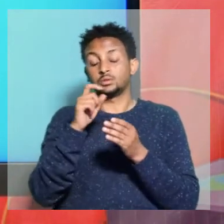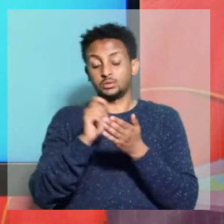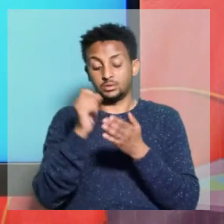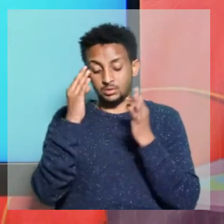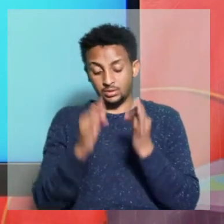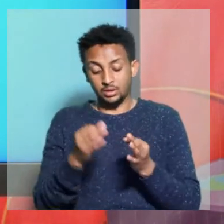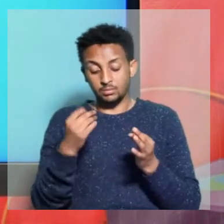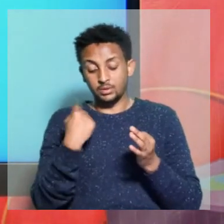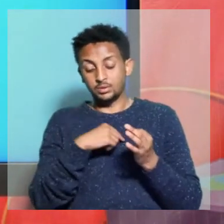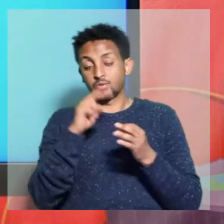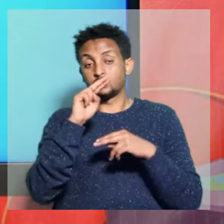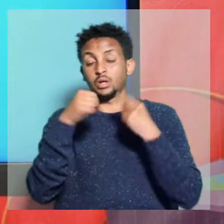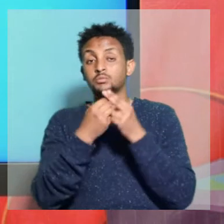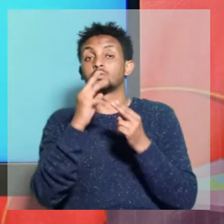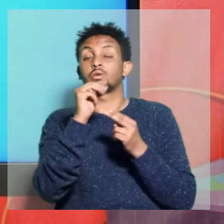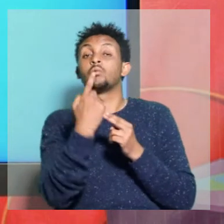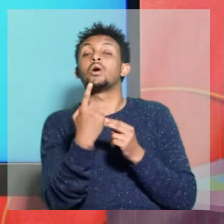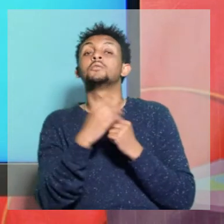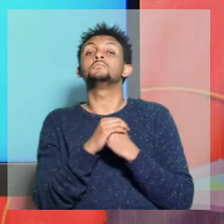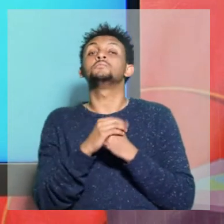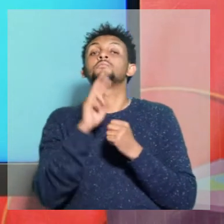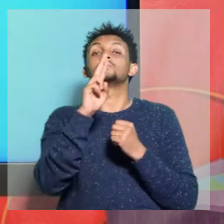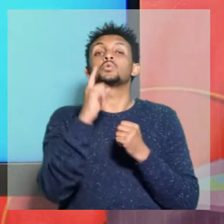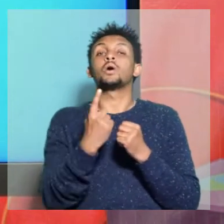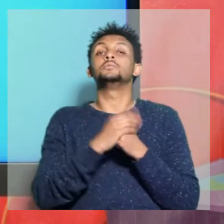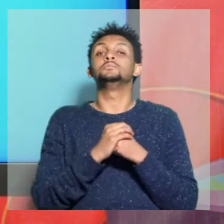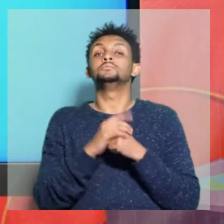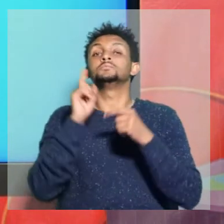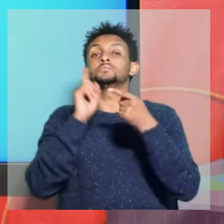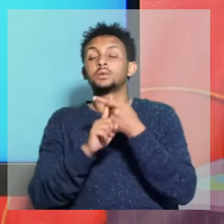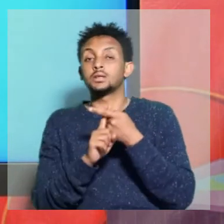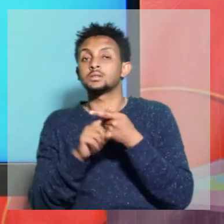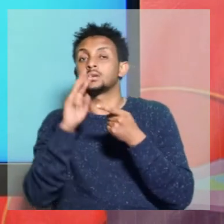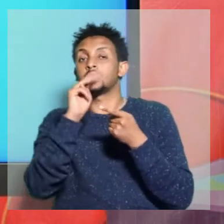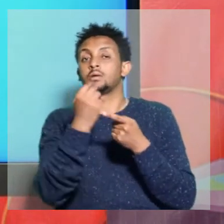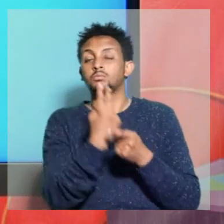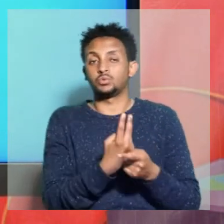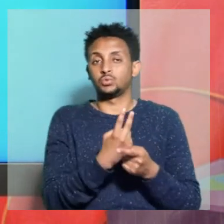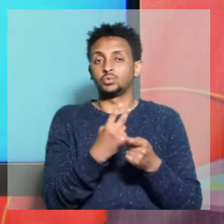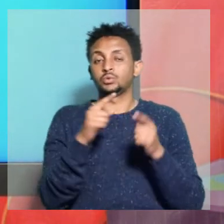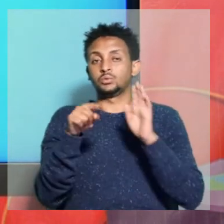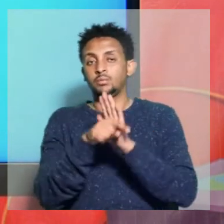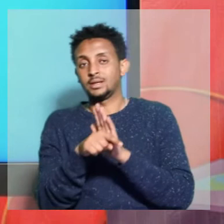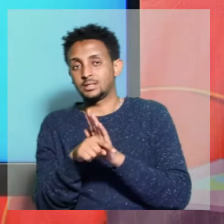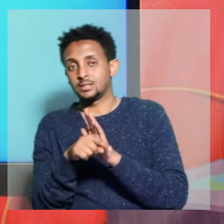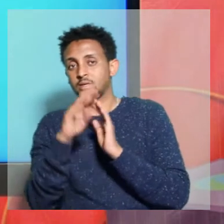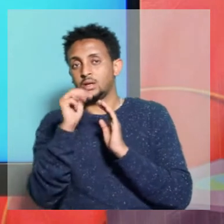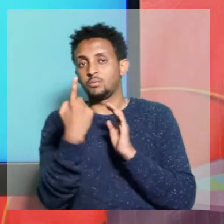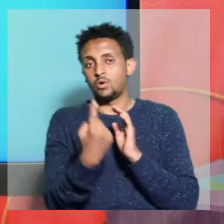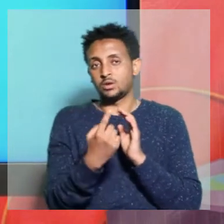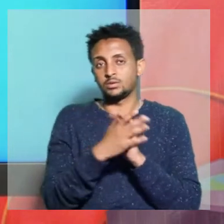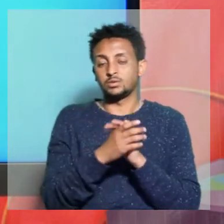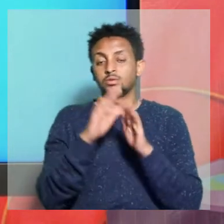as twice of m1 u1 plus m2 minus